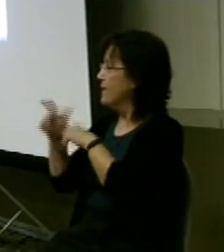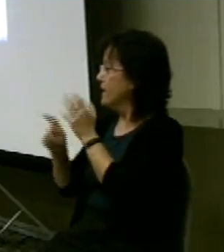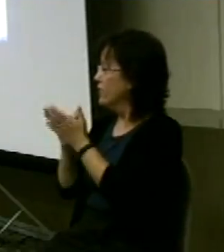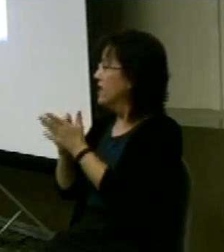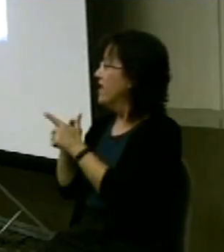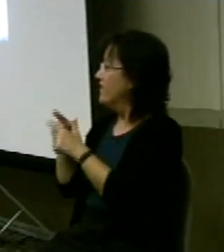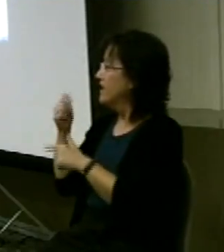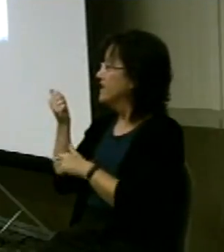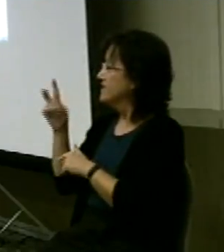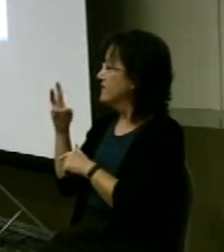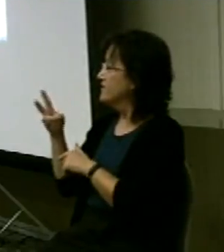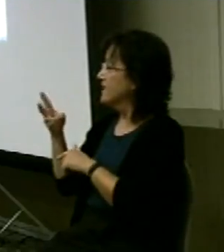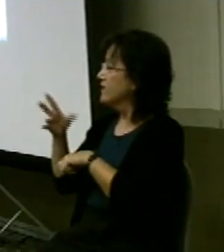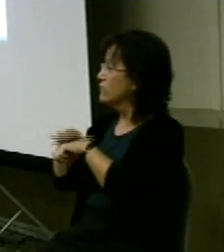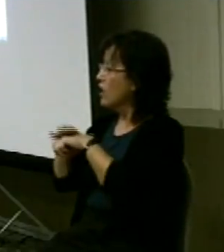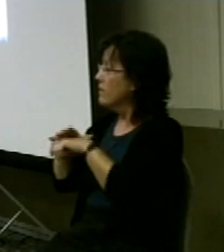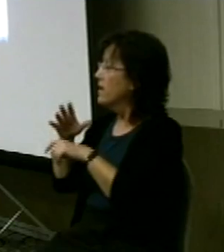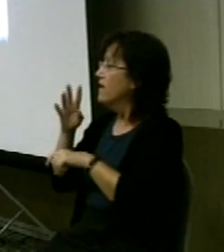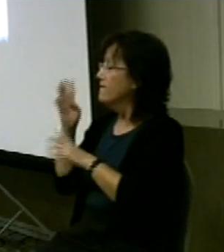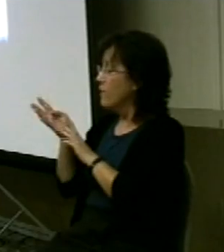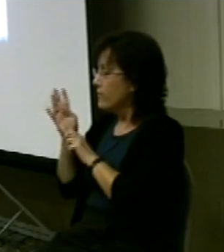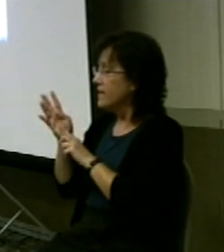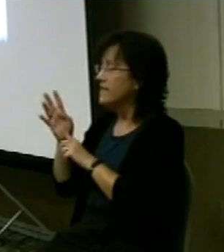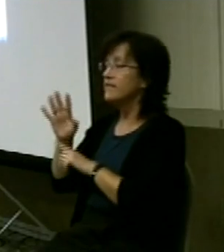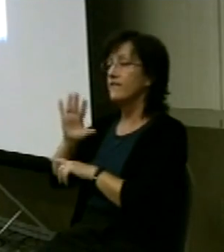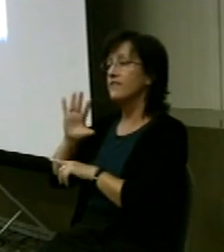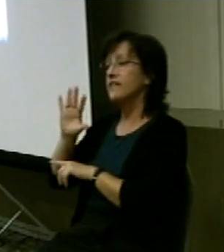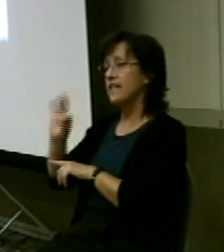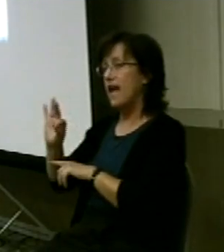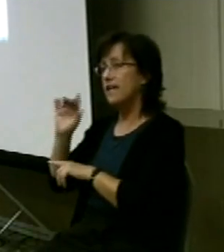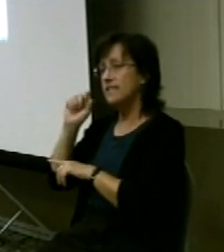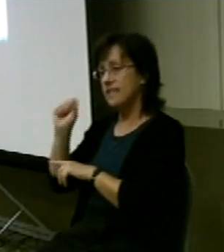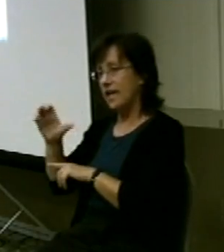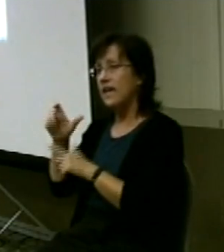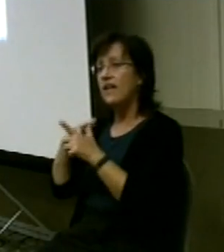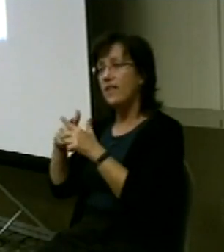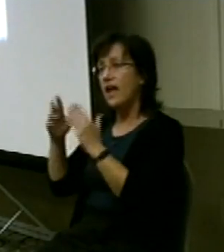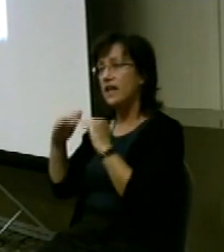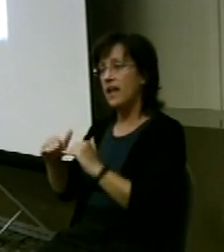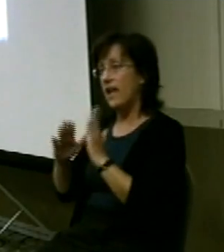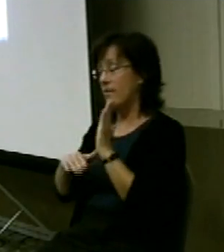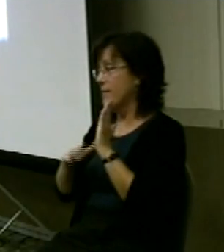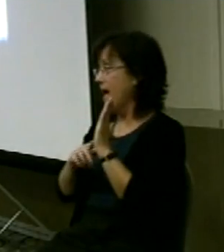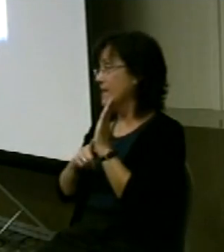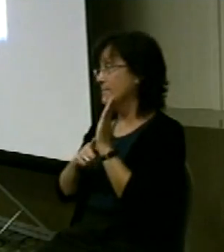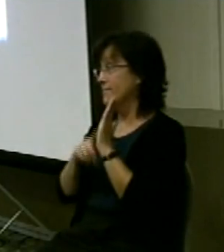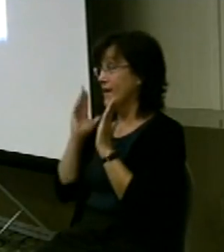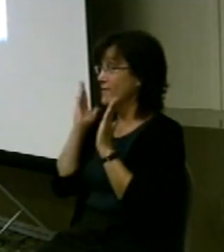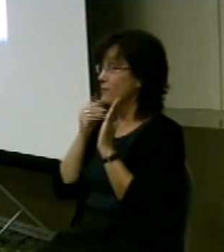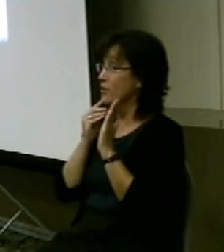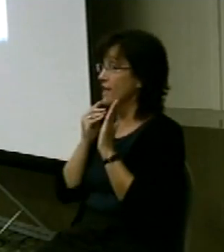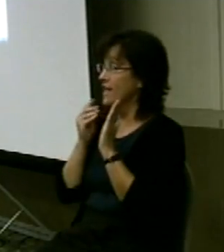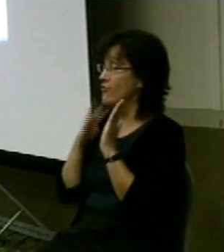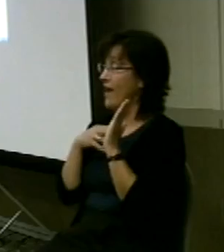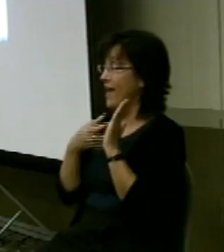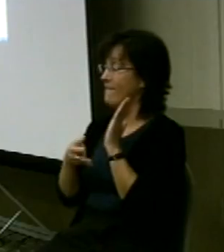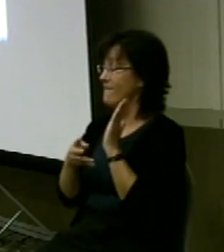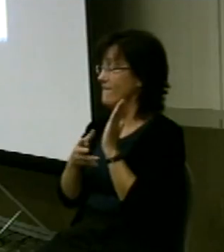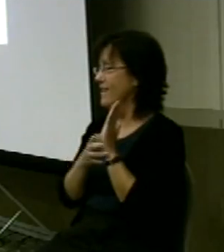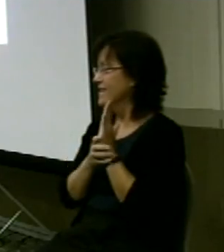prompts, 4 minutes and 59 seconds. And then at the bottom of the pretty graph,